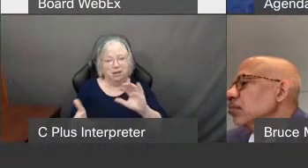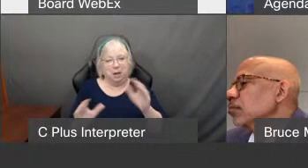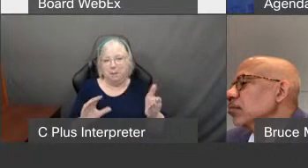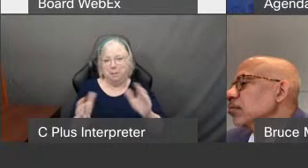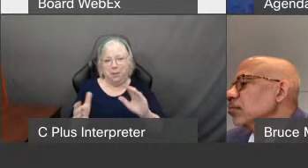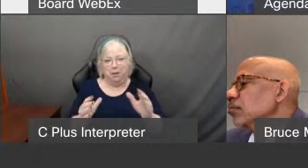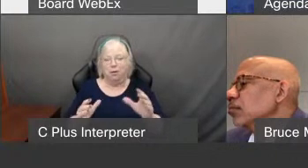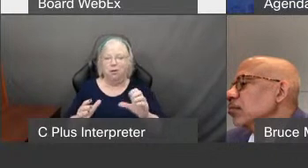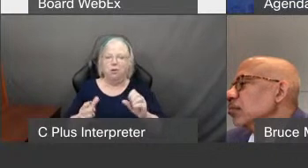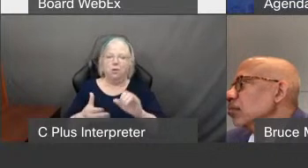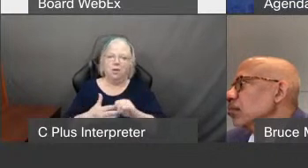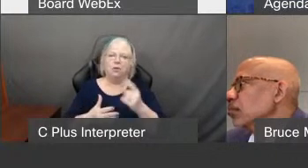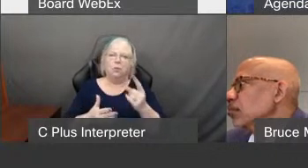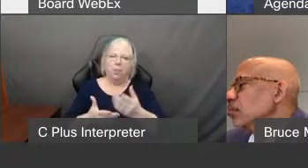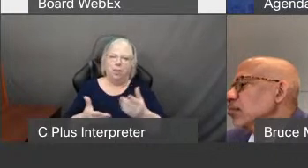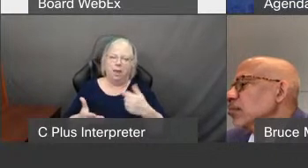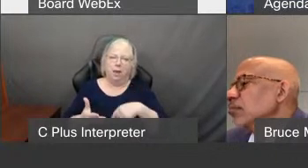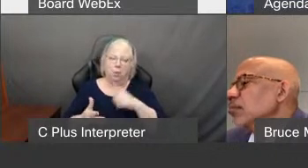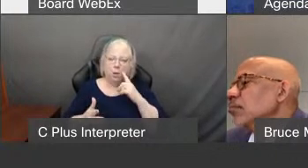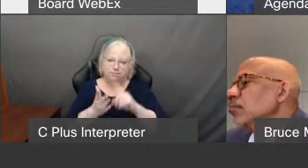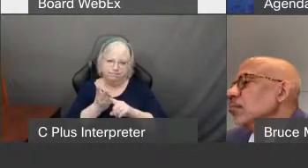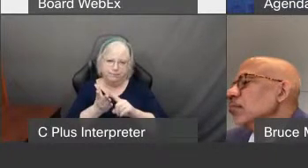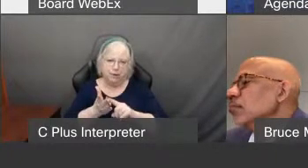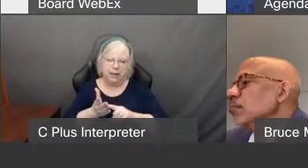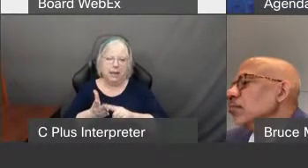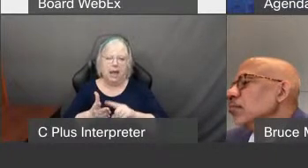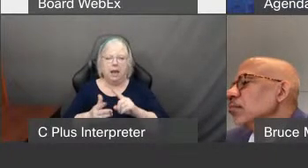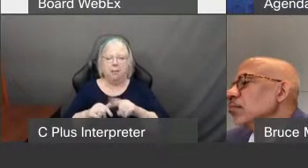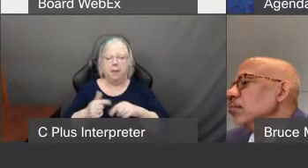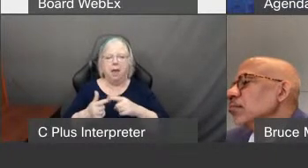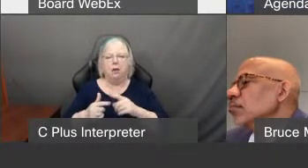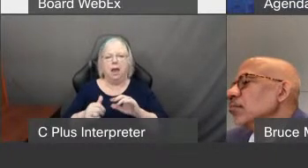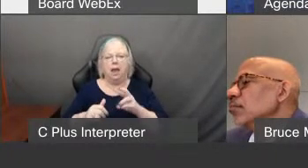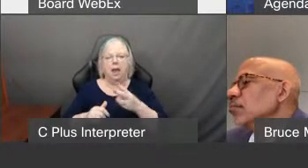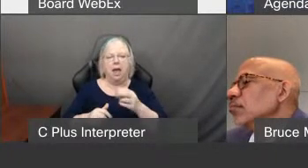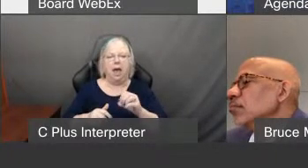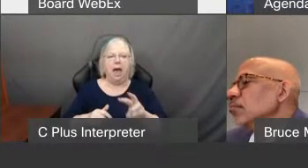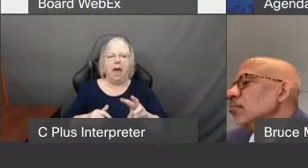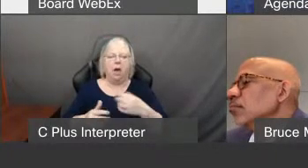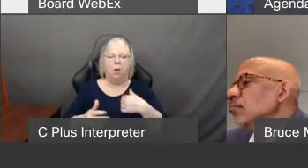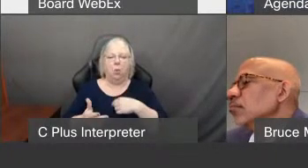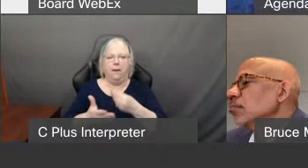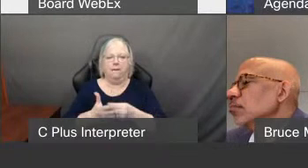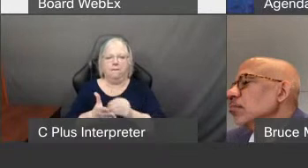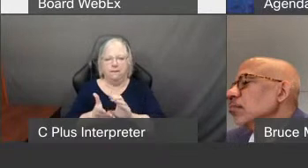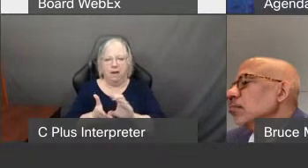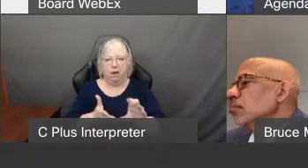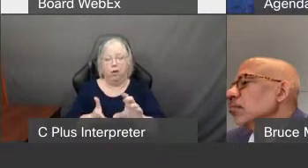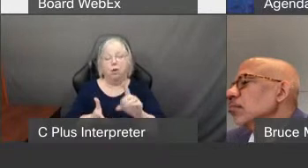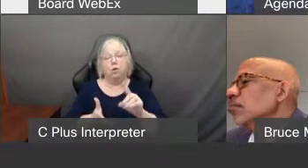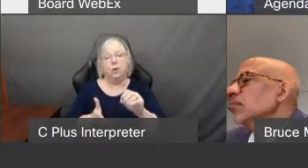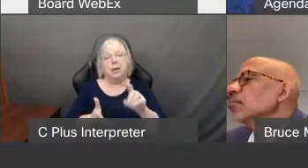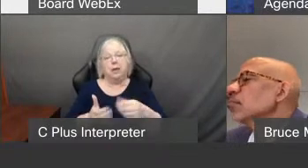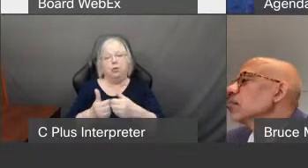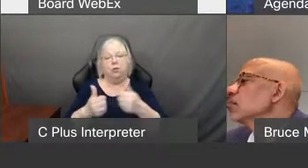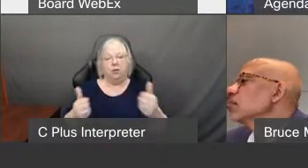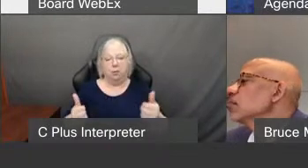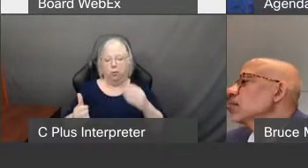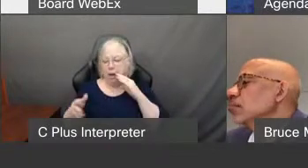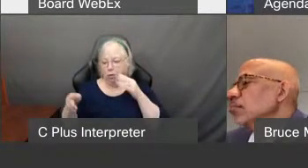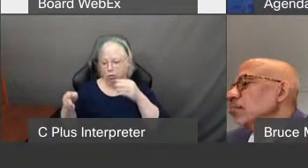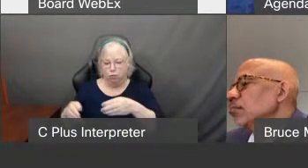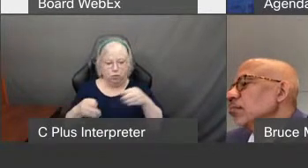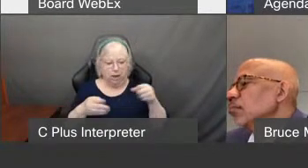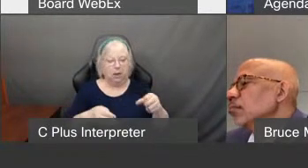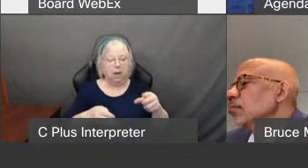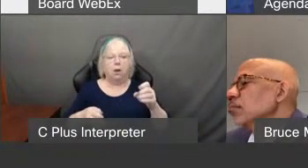things we're looking at when it comes to how funding is done. Do we need to separate out to be able to address those? Or do you look at